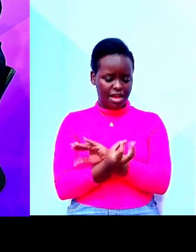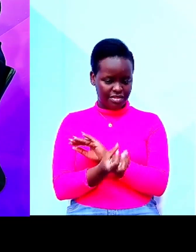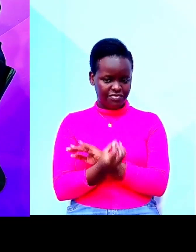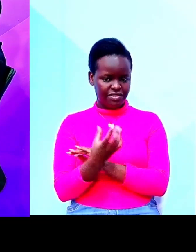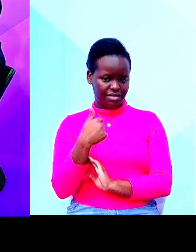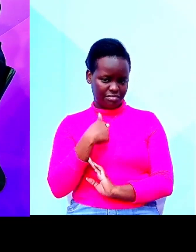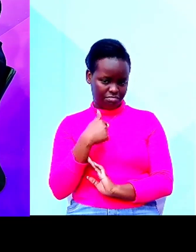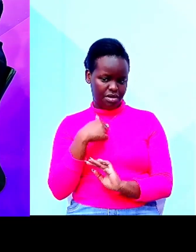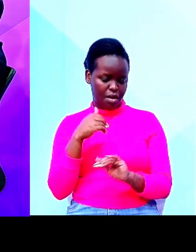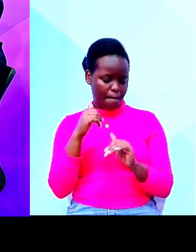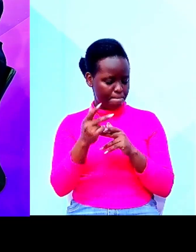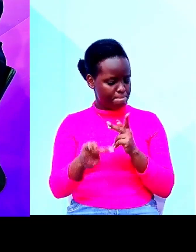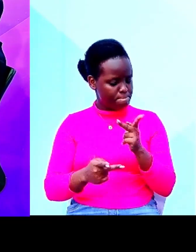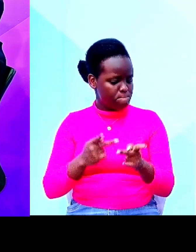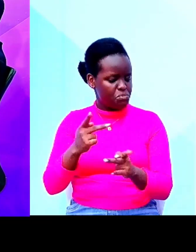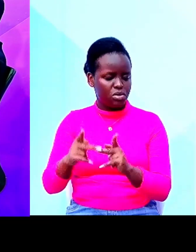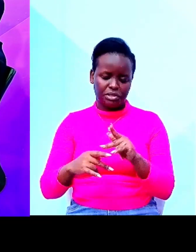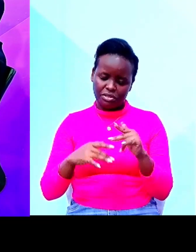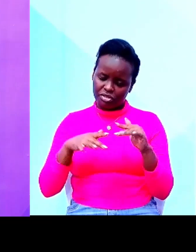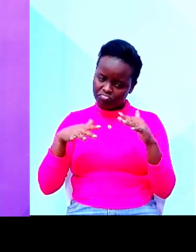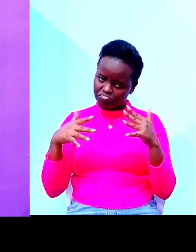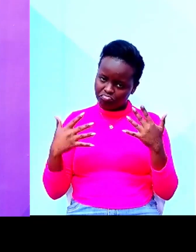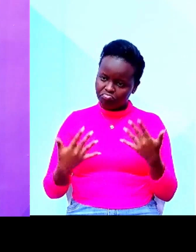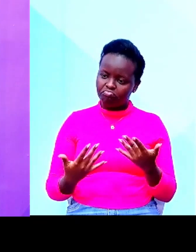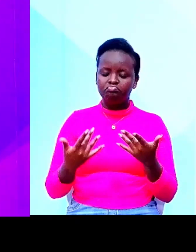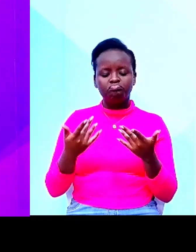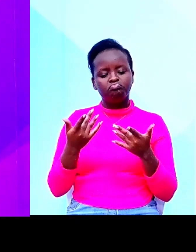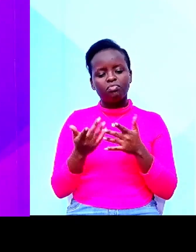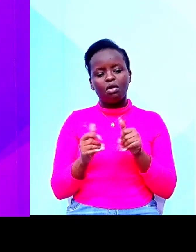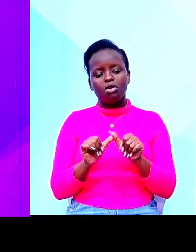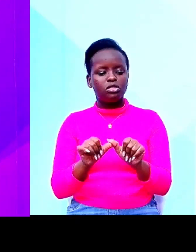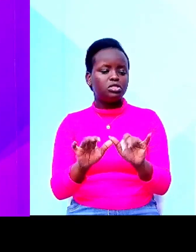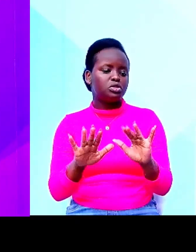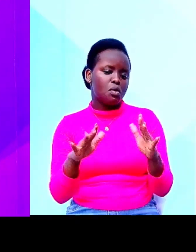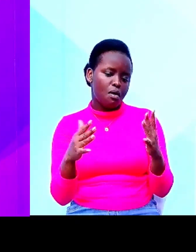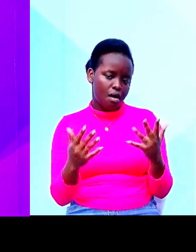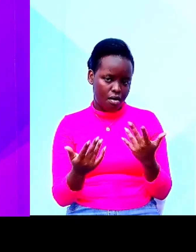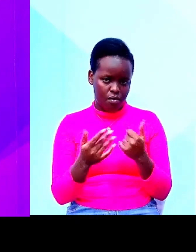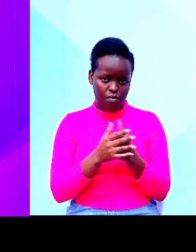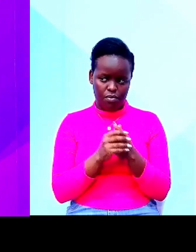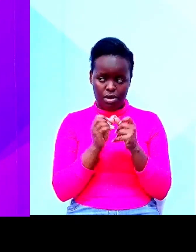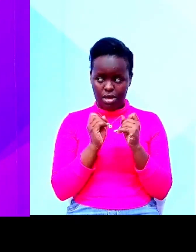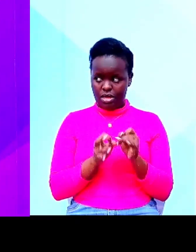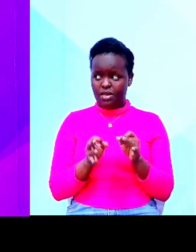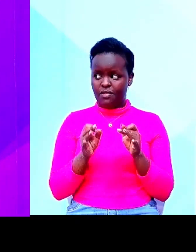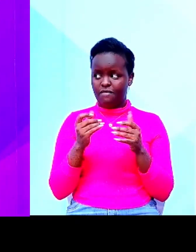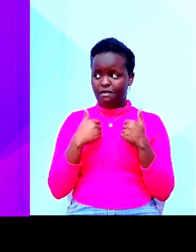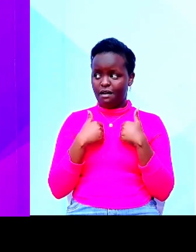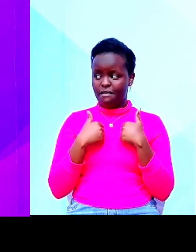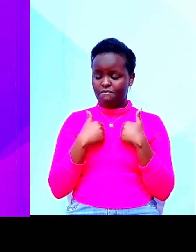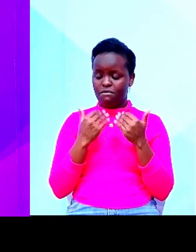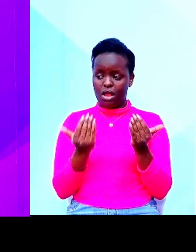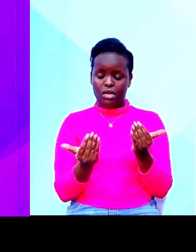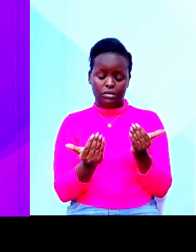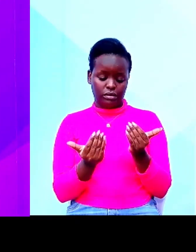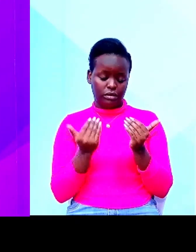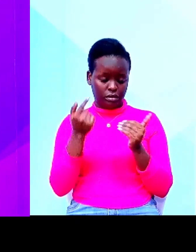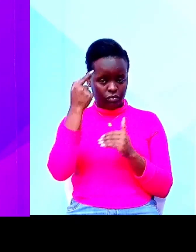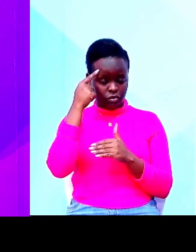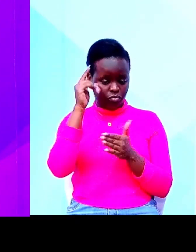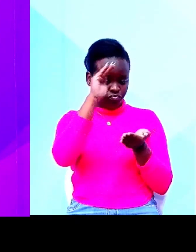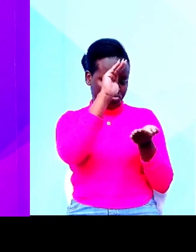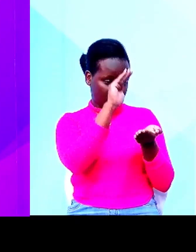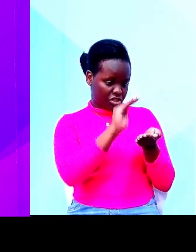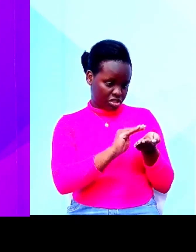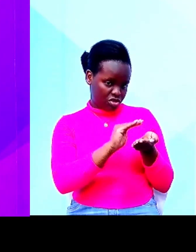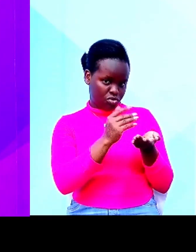on the progress, how I'm faring on. Then if there's need to reduce the